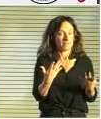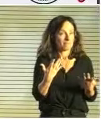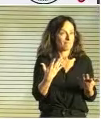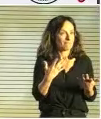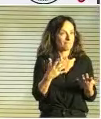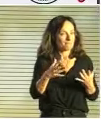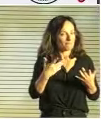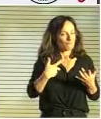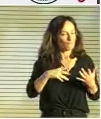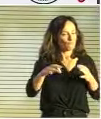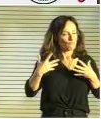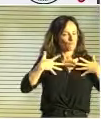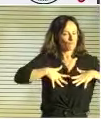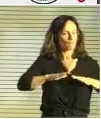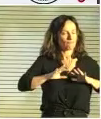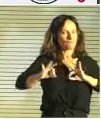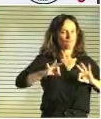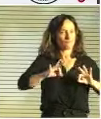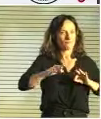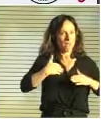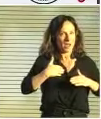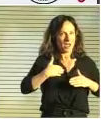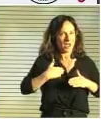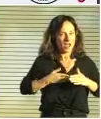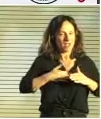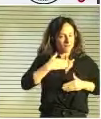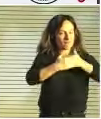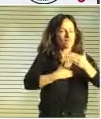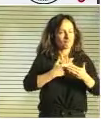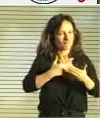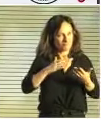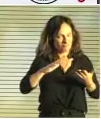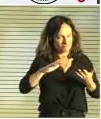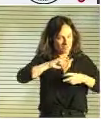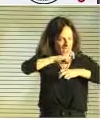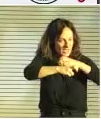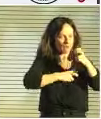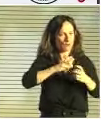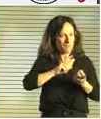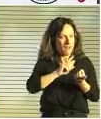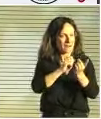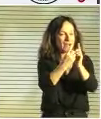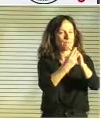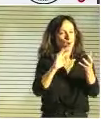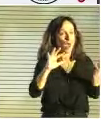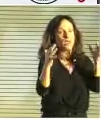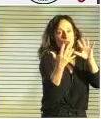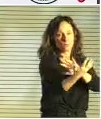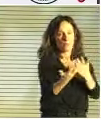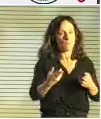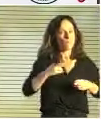steps. They are ready for the next reforms. Reforms is something which is liked by politicians. Normal people probably a little bit